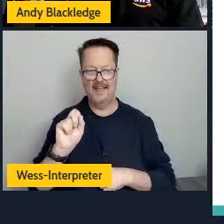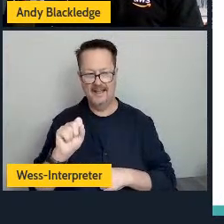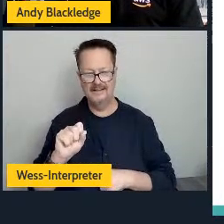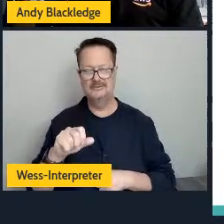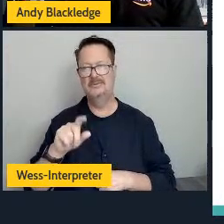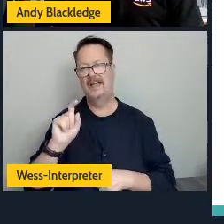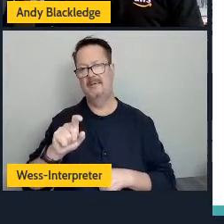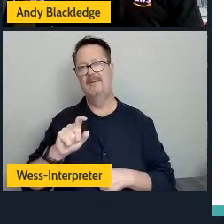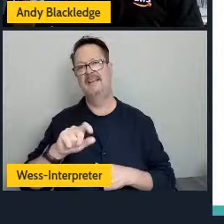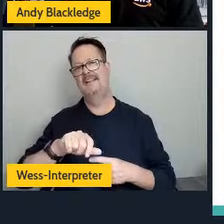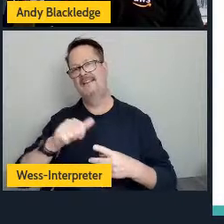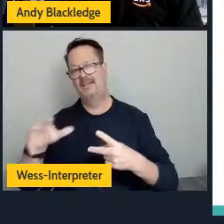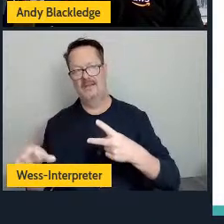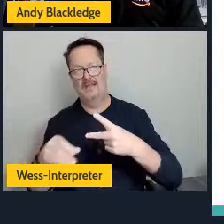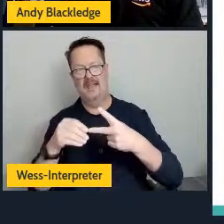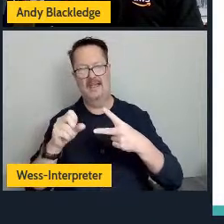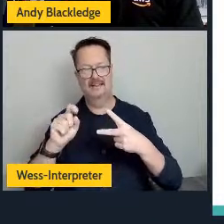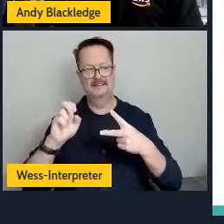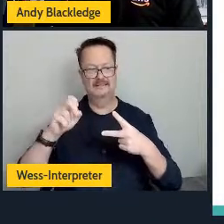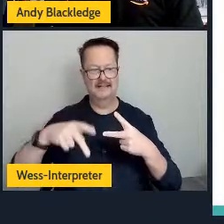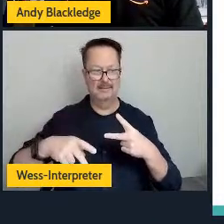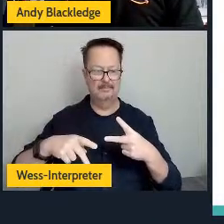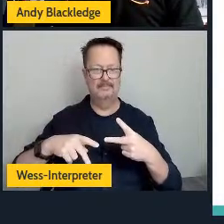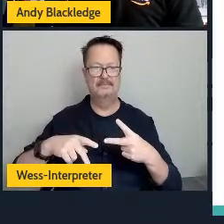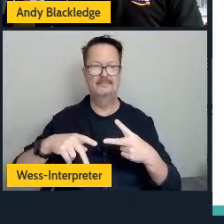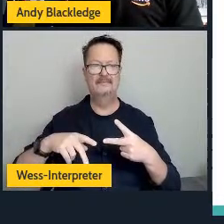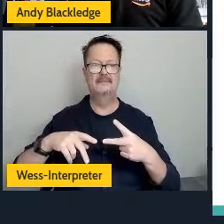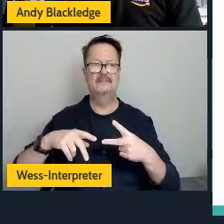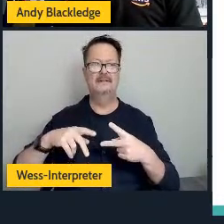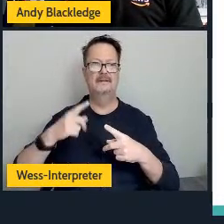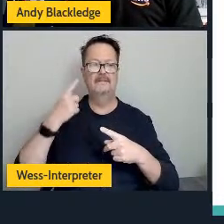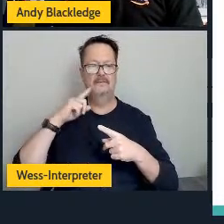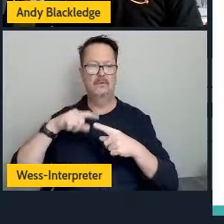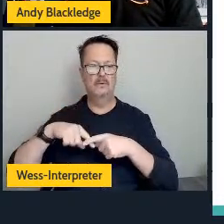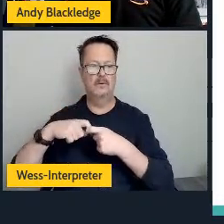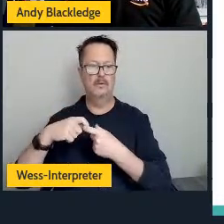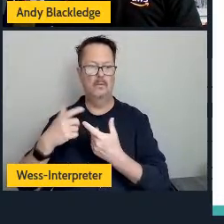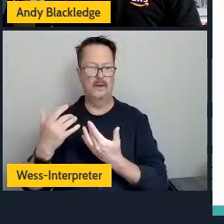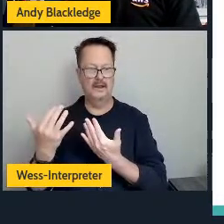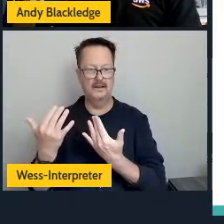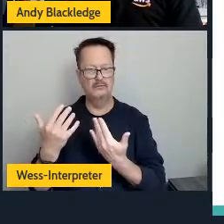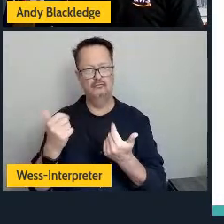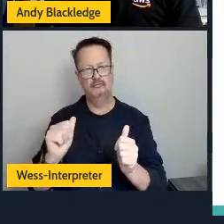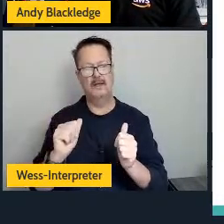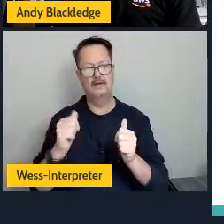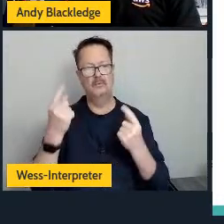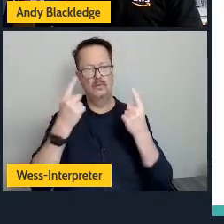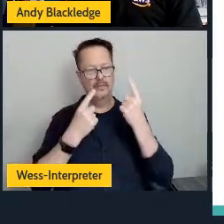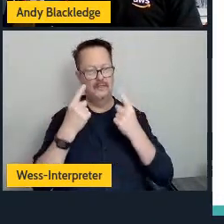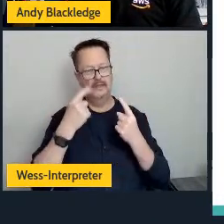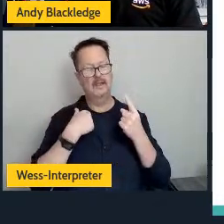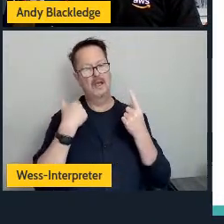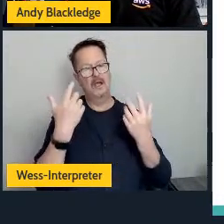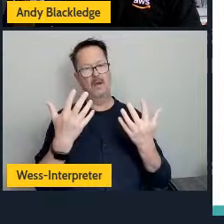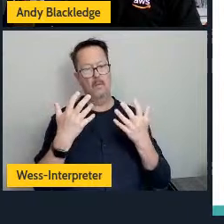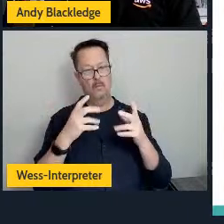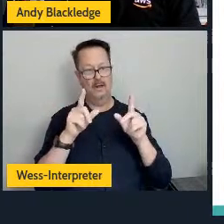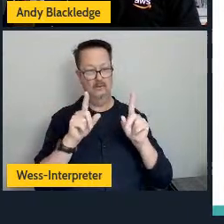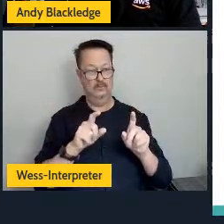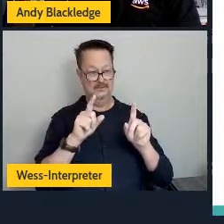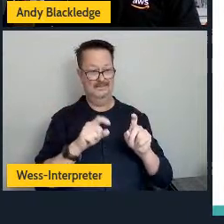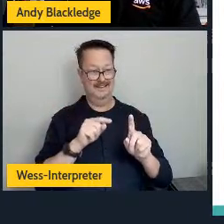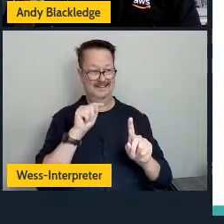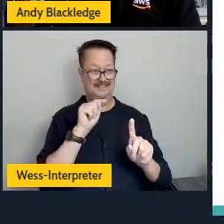another step in there, this await. So you're trying to think of, well, I want to test